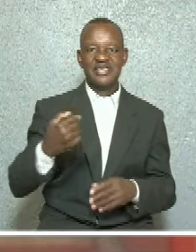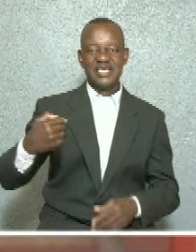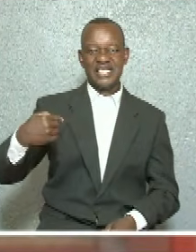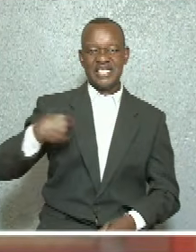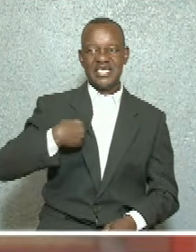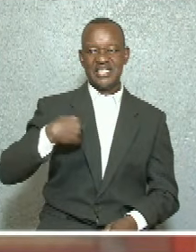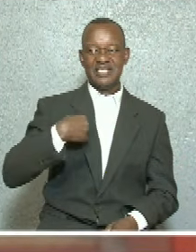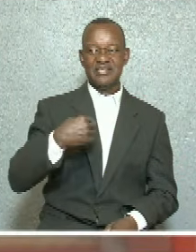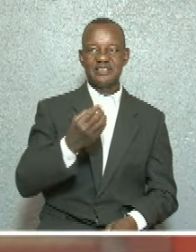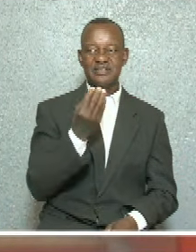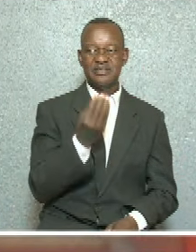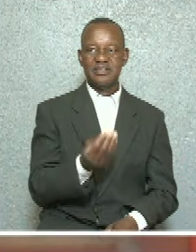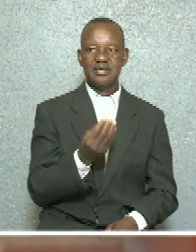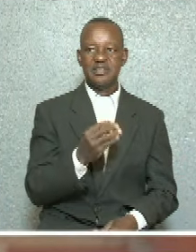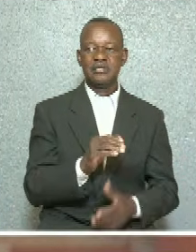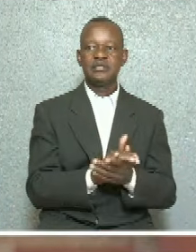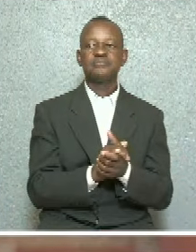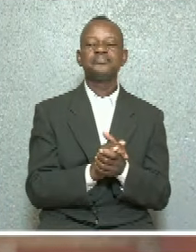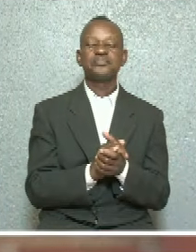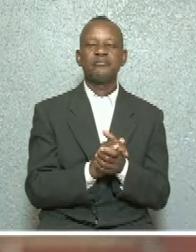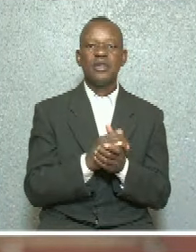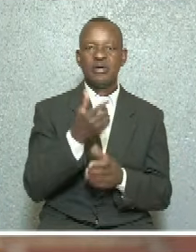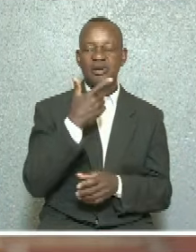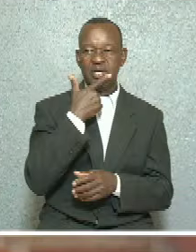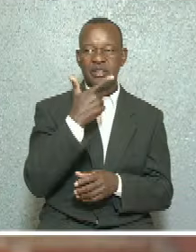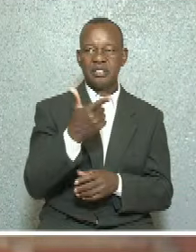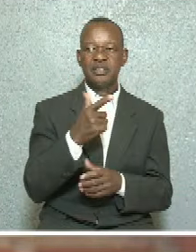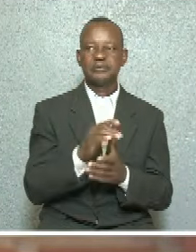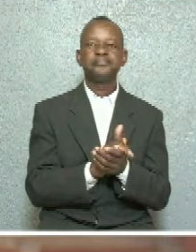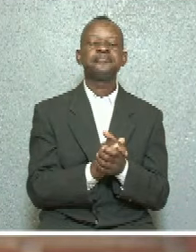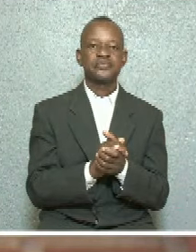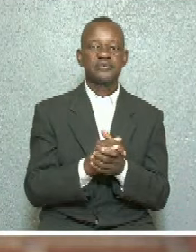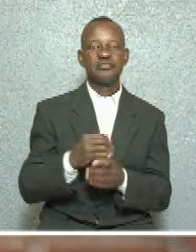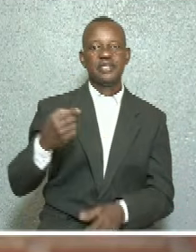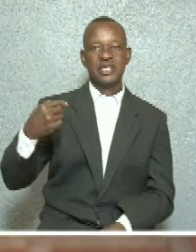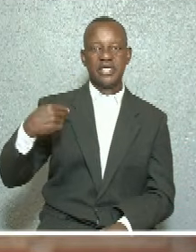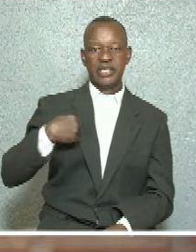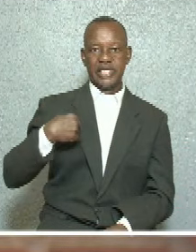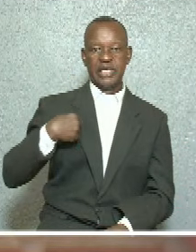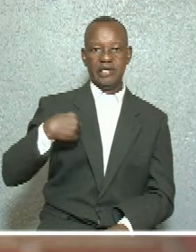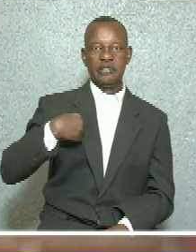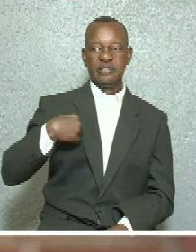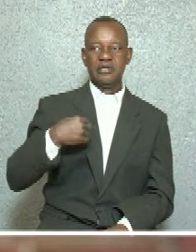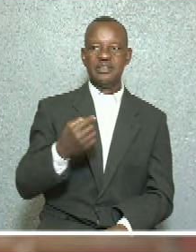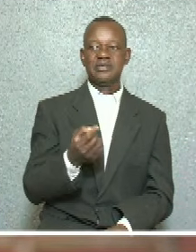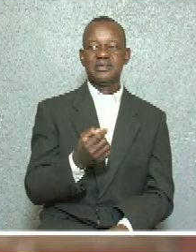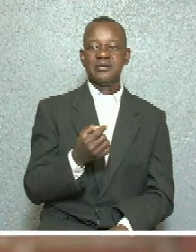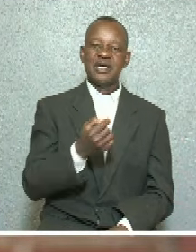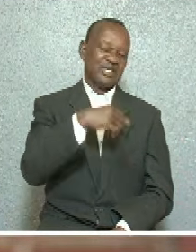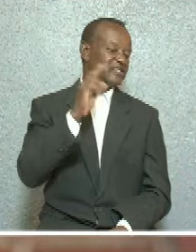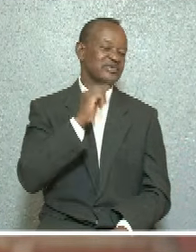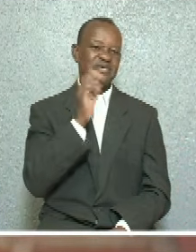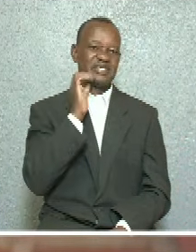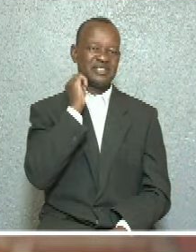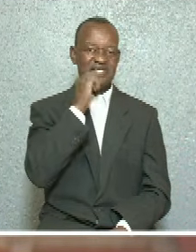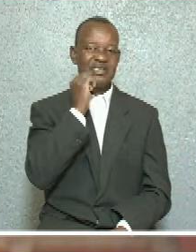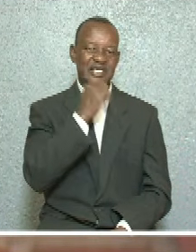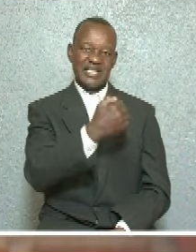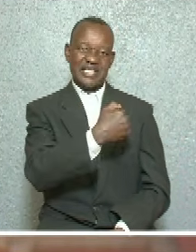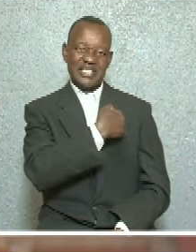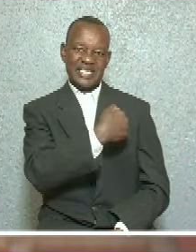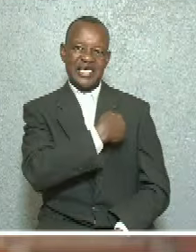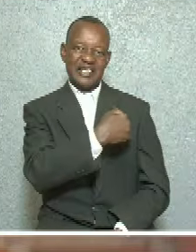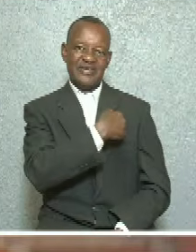Thank you for that question. So for the girl child, and I don't know why